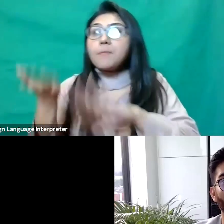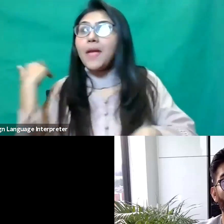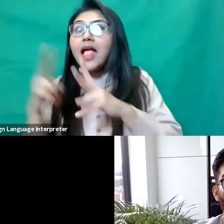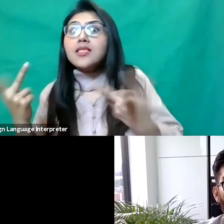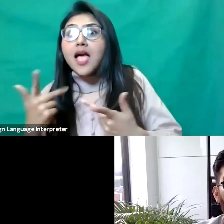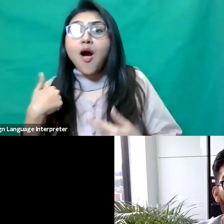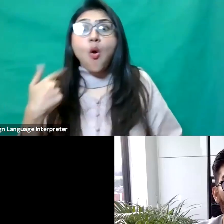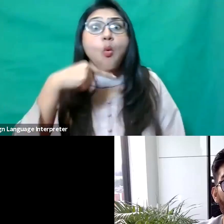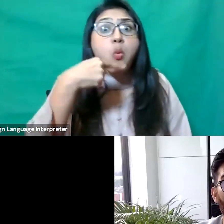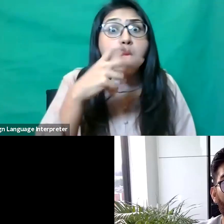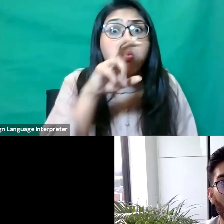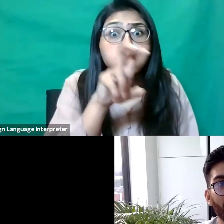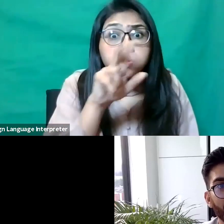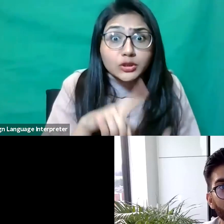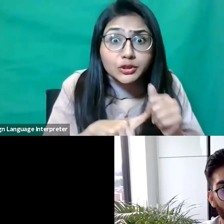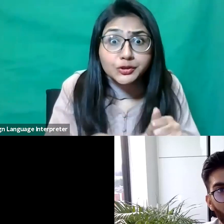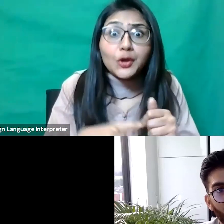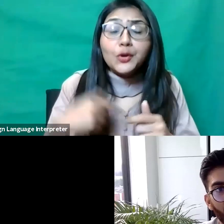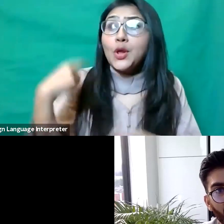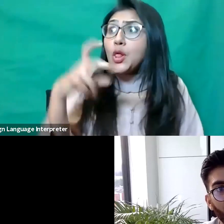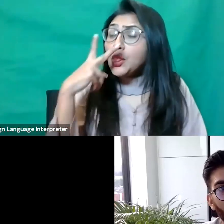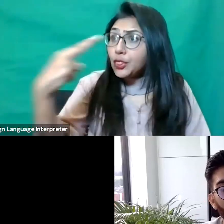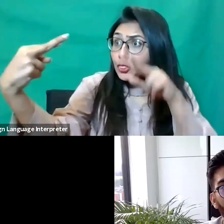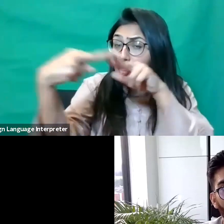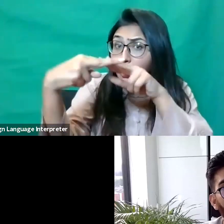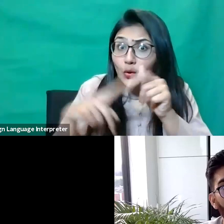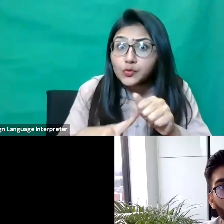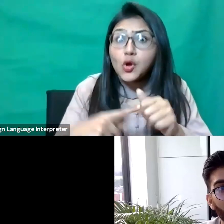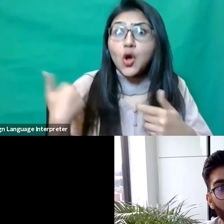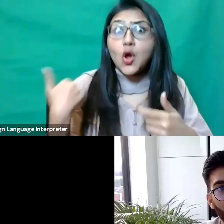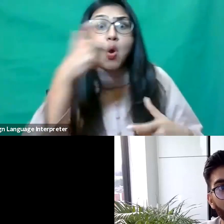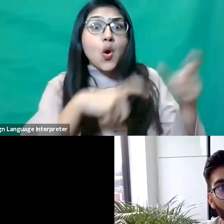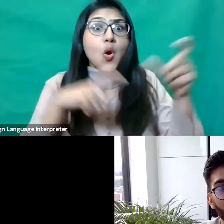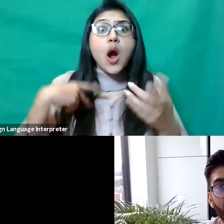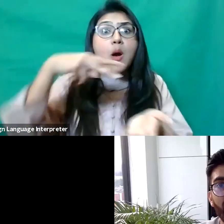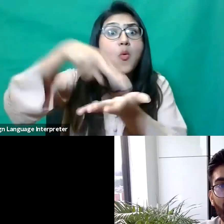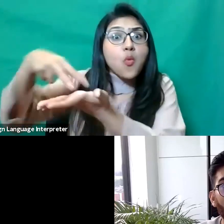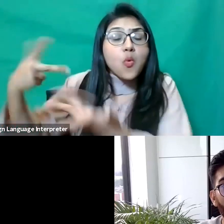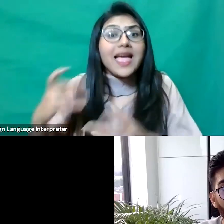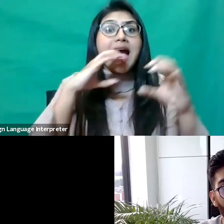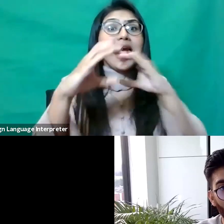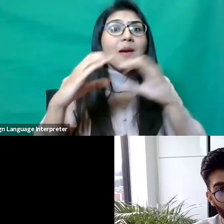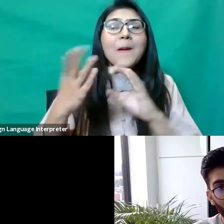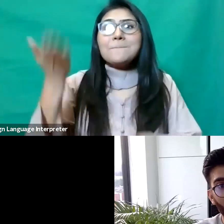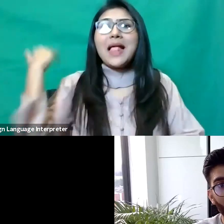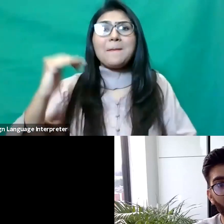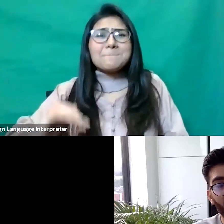I have to like look at the person. Oh, we should sit around each other, opposite each other. You can communicate that. As a